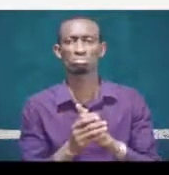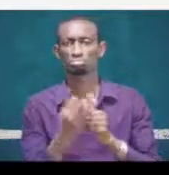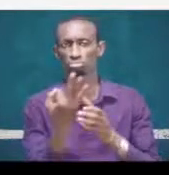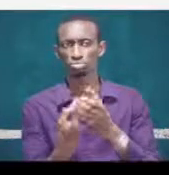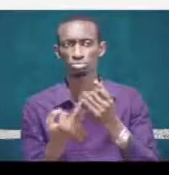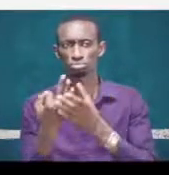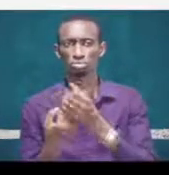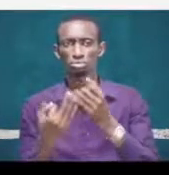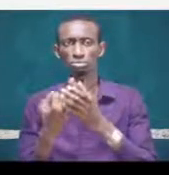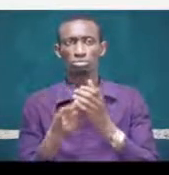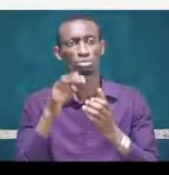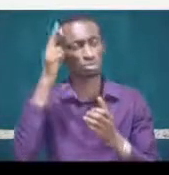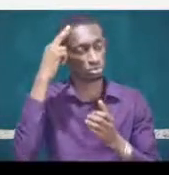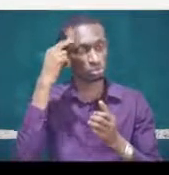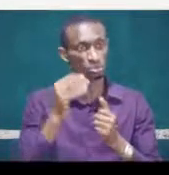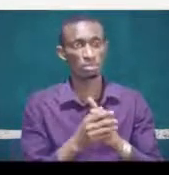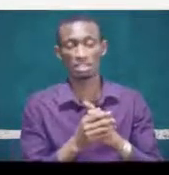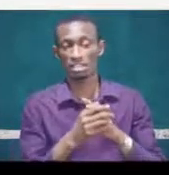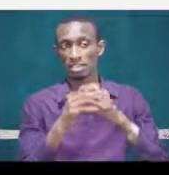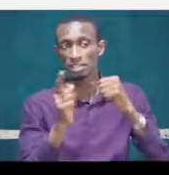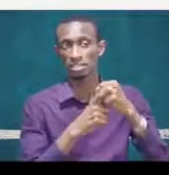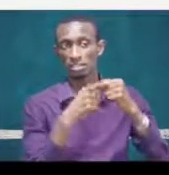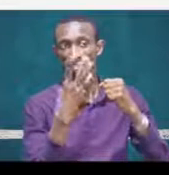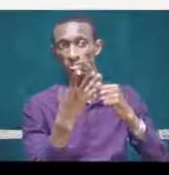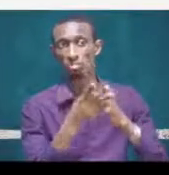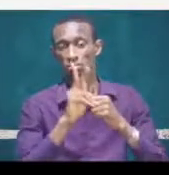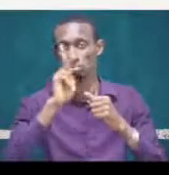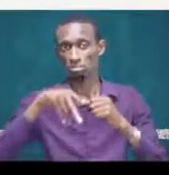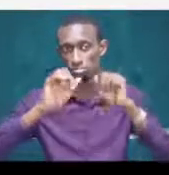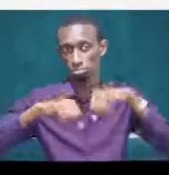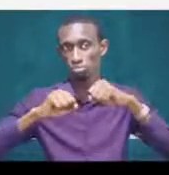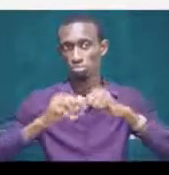3, remember the 64 possible combinations.